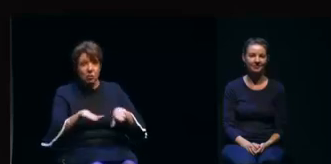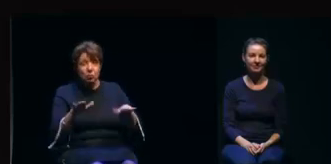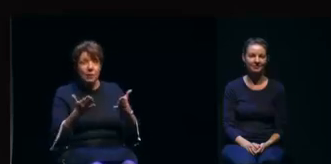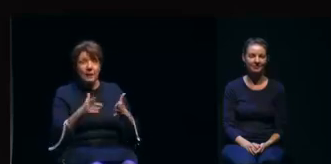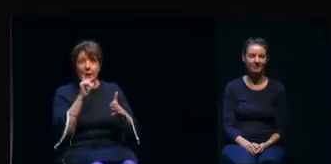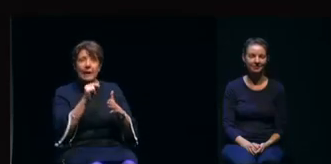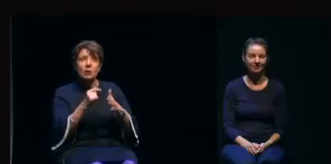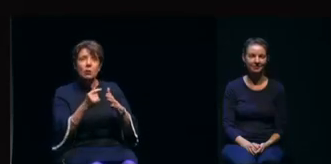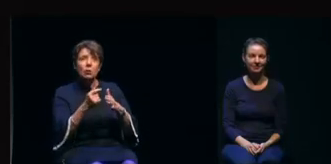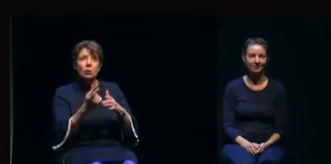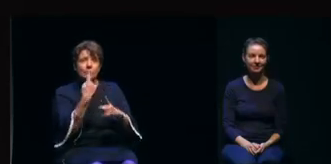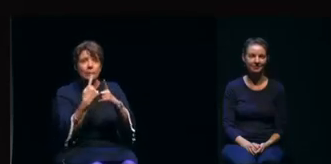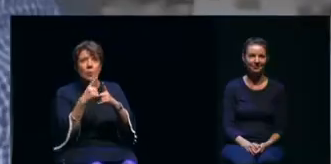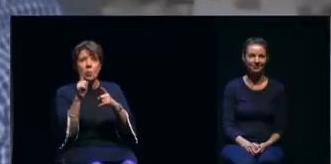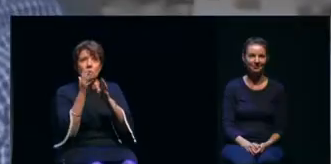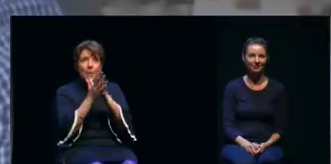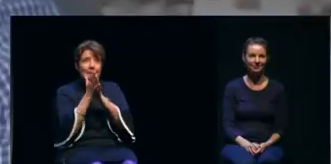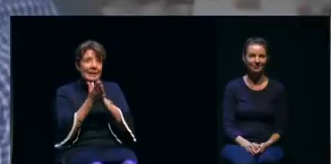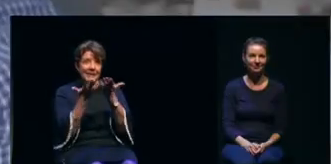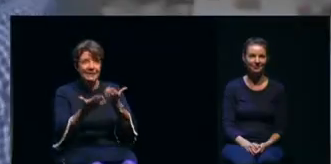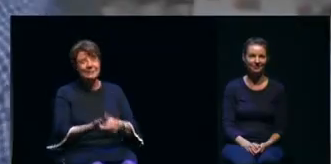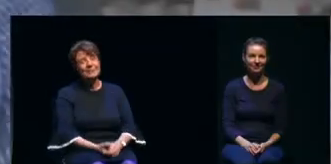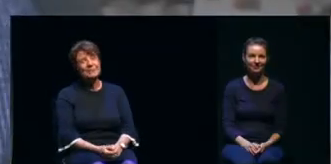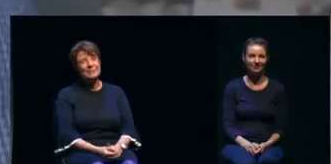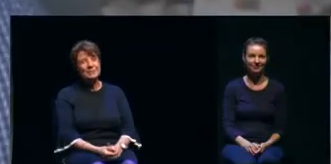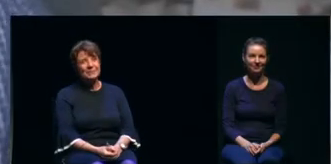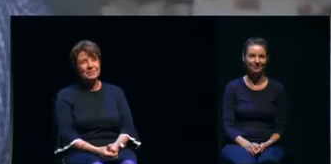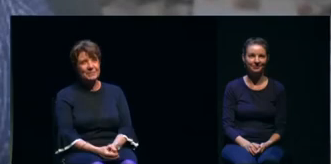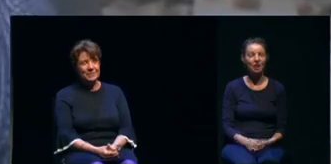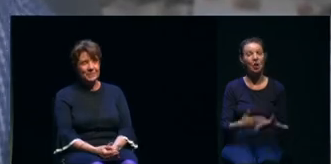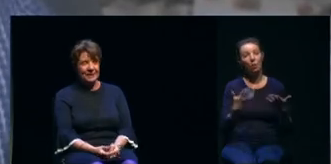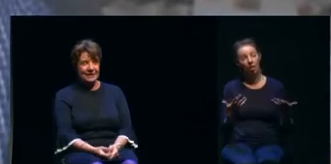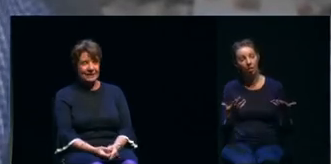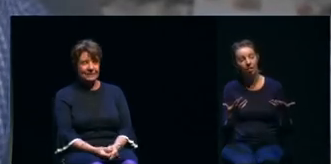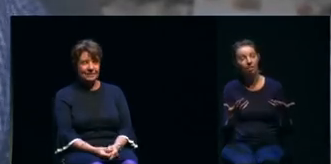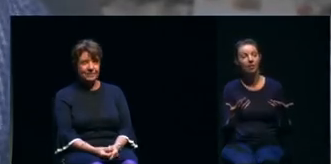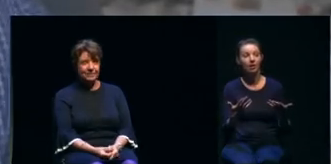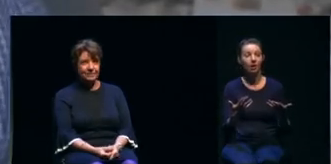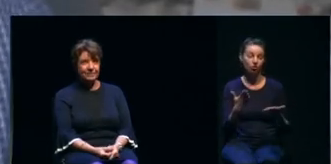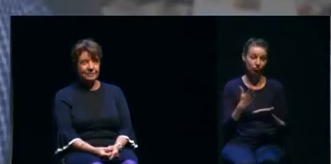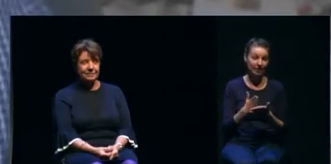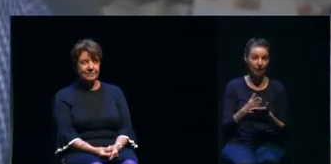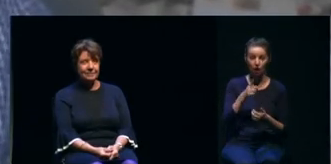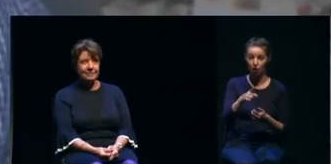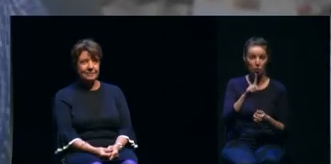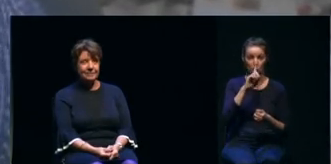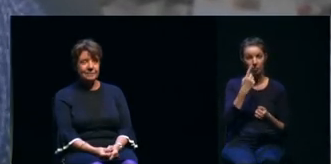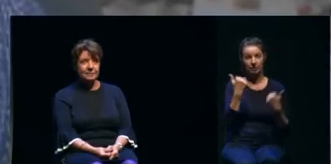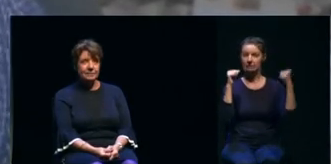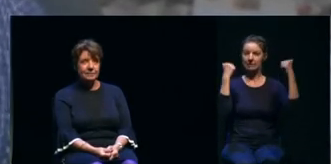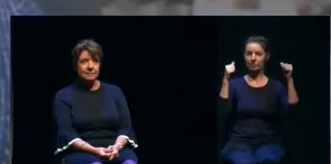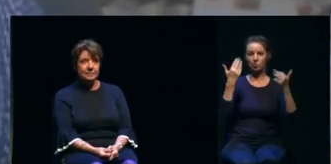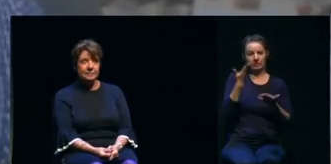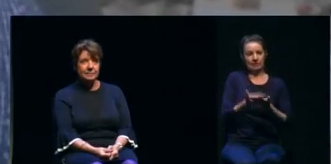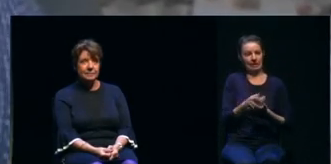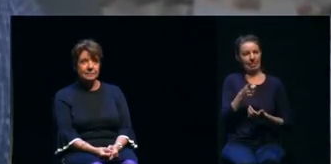you elaborate on what you meant by that? Yeah, well, let's face the basic maths. As you said, you wouldn't be on that stage tonight if you did